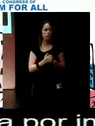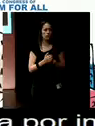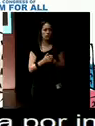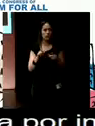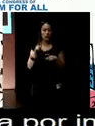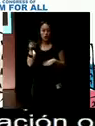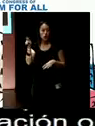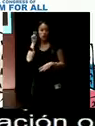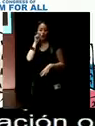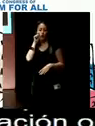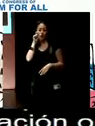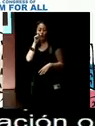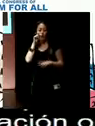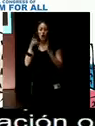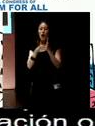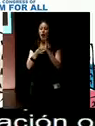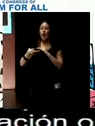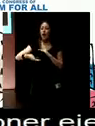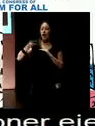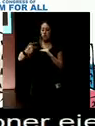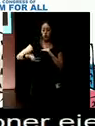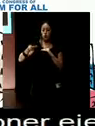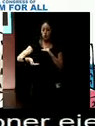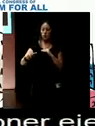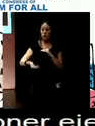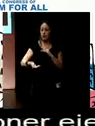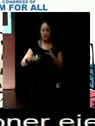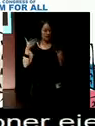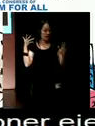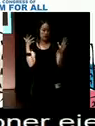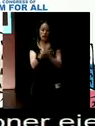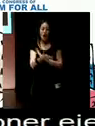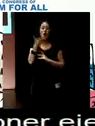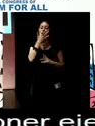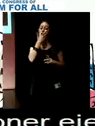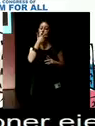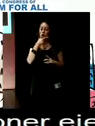In the search of a high-quality tourism, an itinerary means